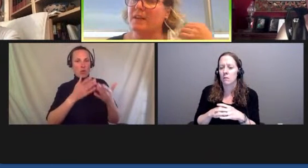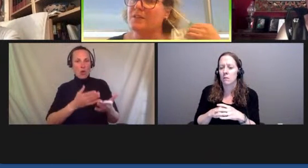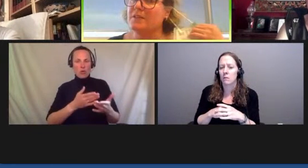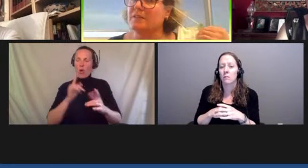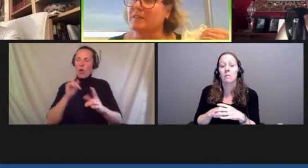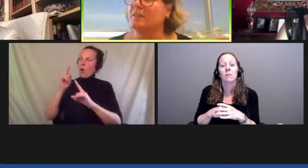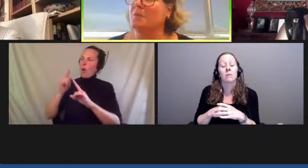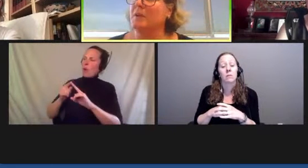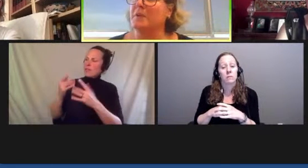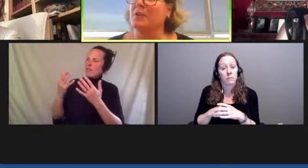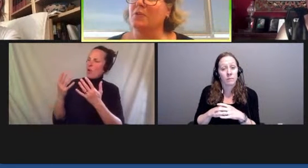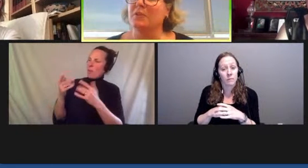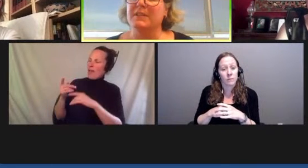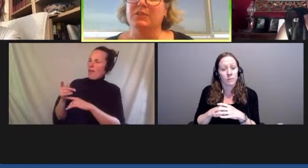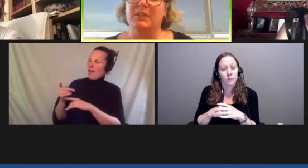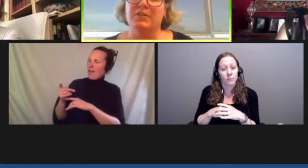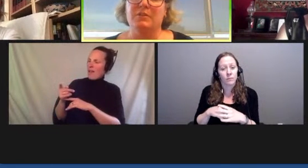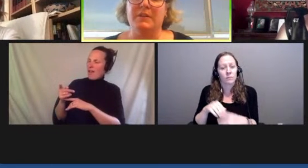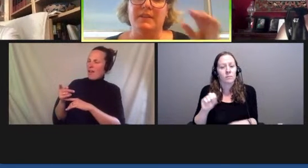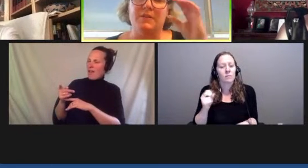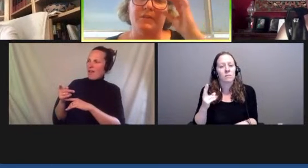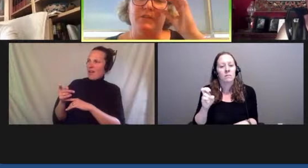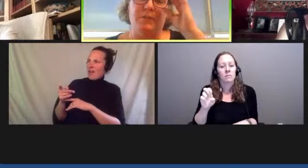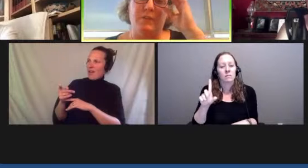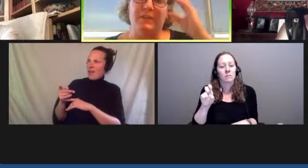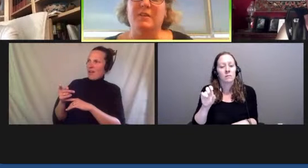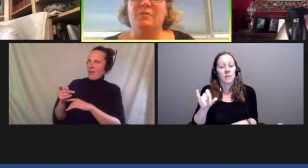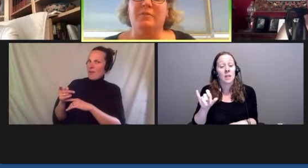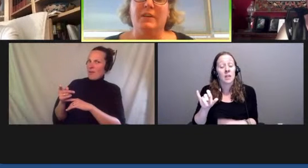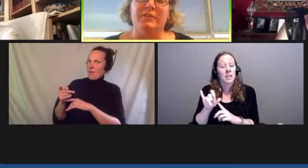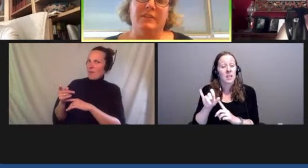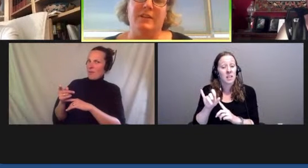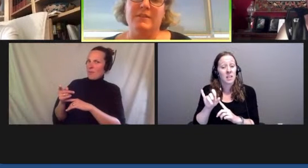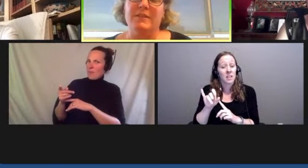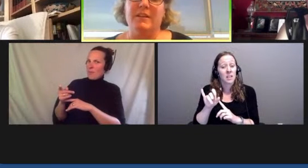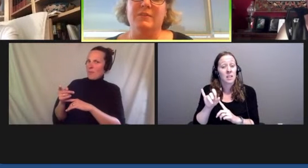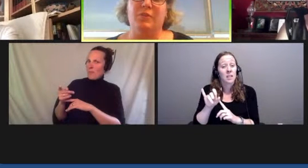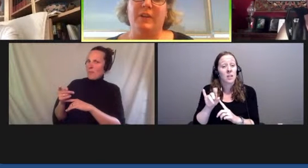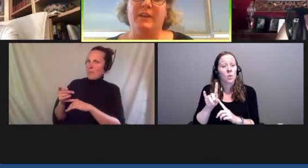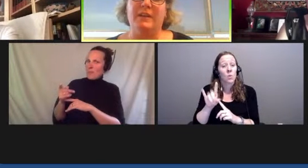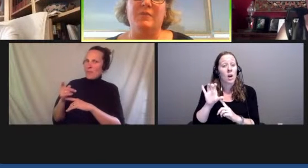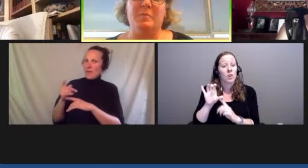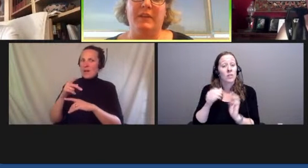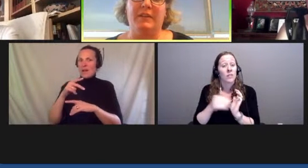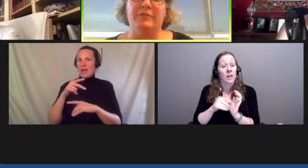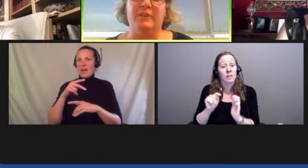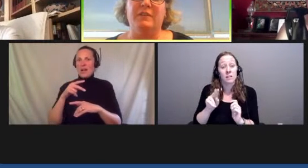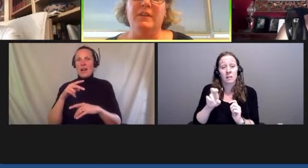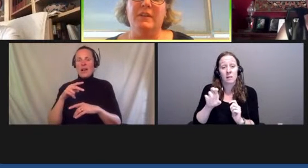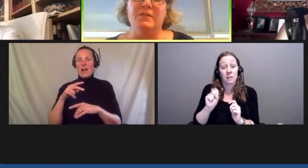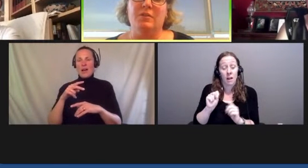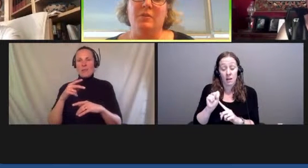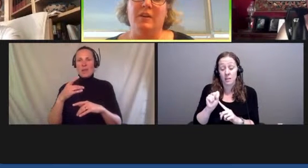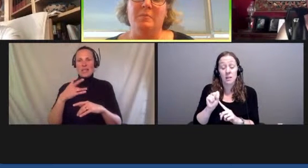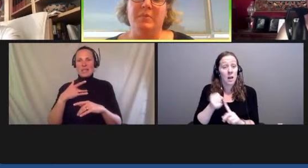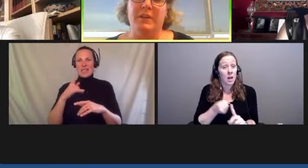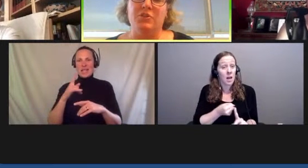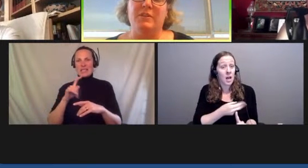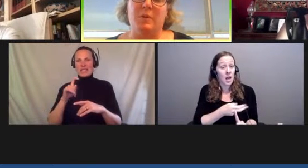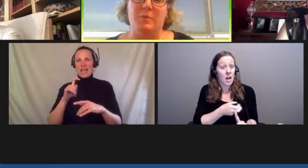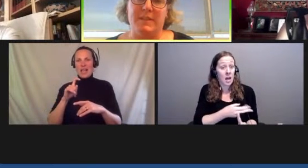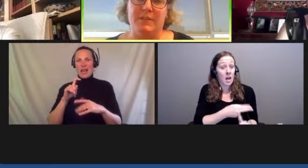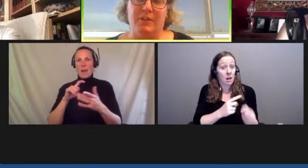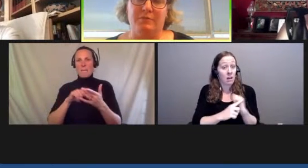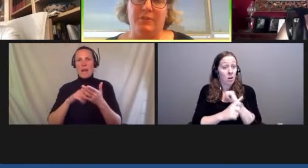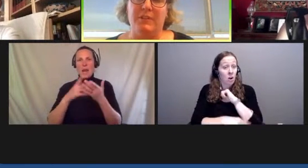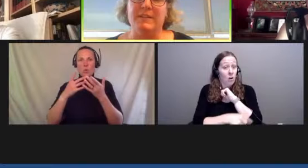So Council, what Nicole is alluding to is we diverted over 100,000 tons of organics from the landfill. So in combination of